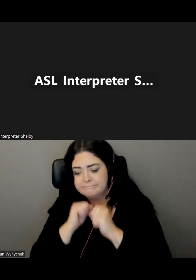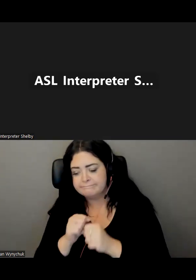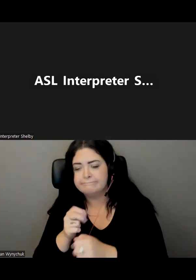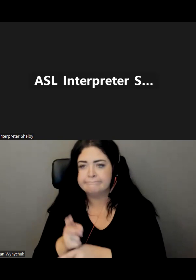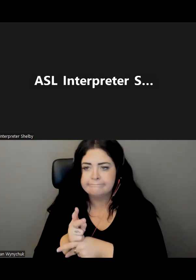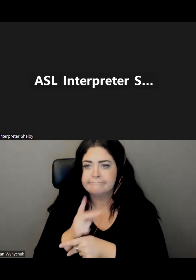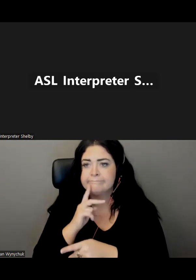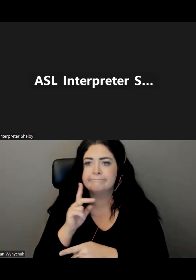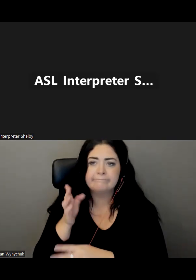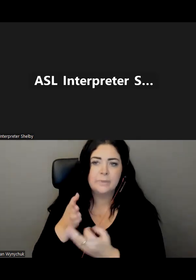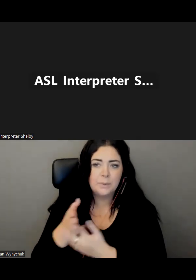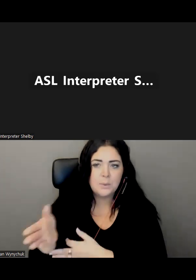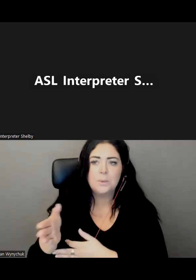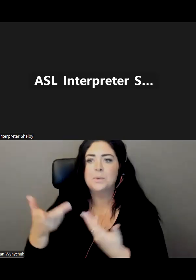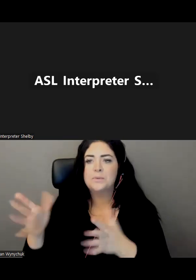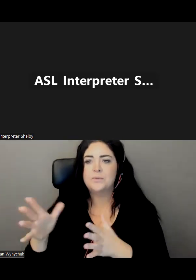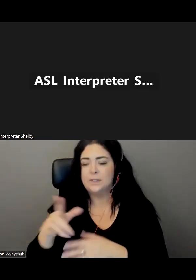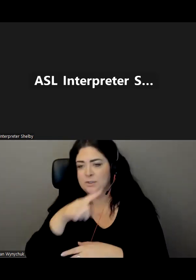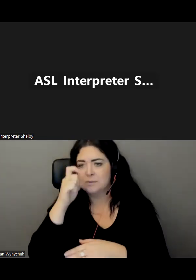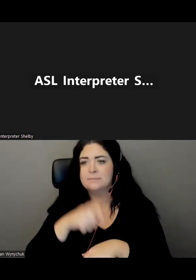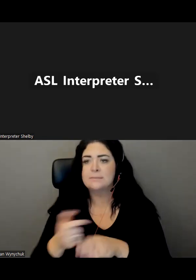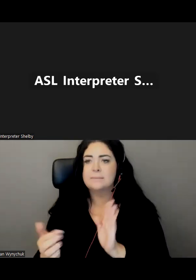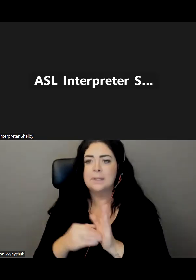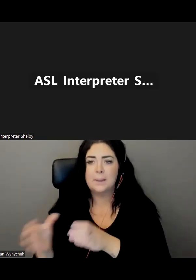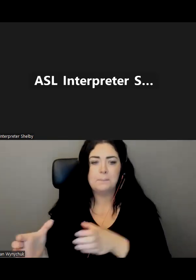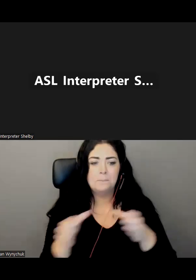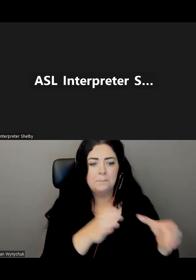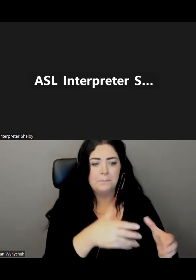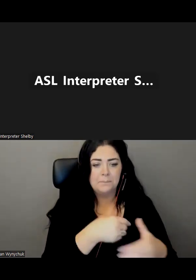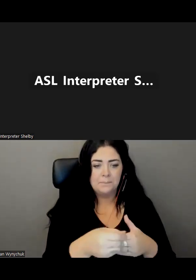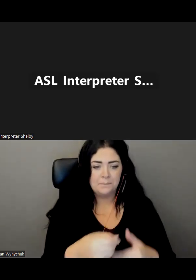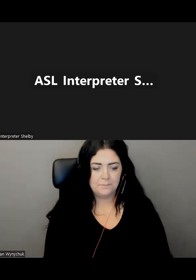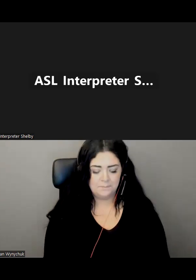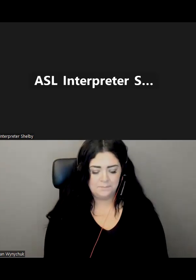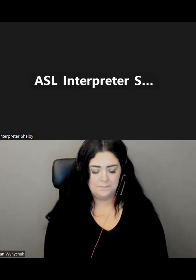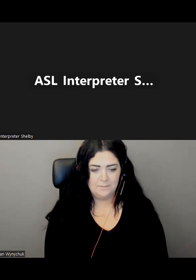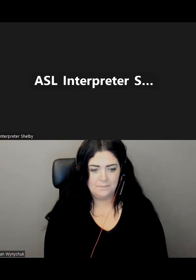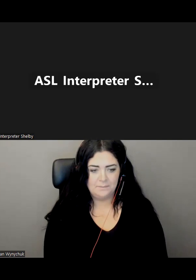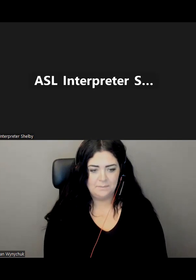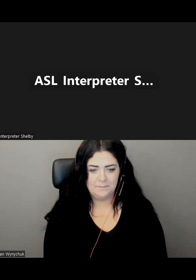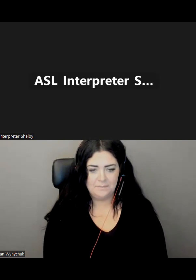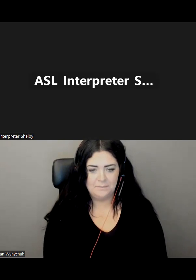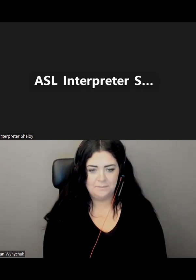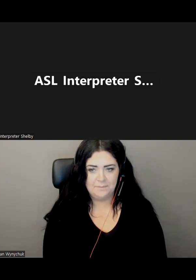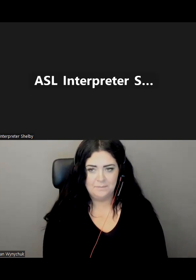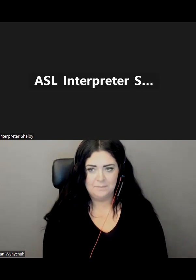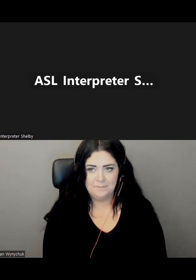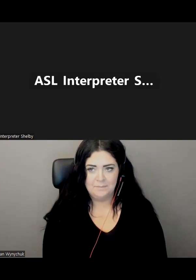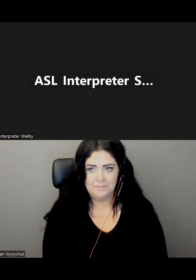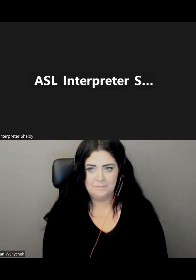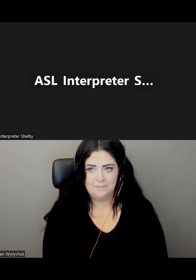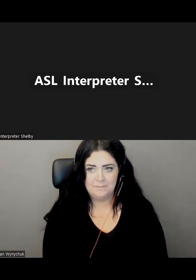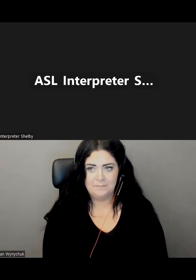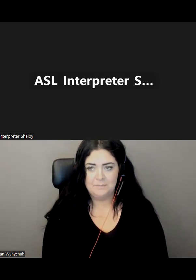the whole winter and bring it back outside after. So there's tons of options with container growing just because it's so movable and